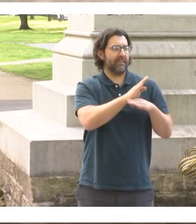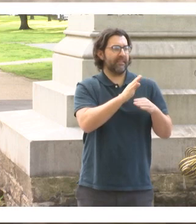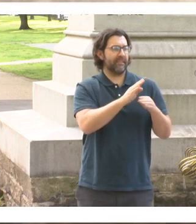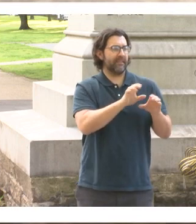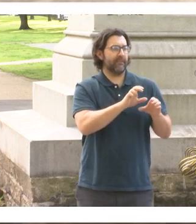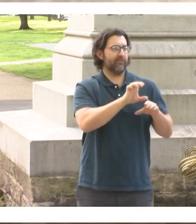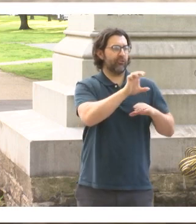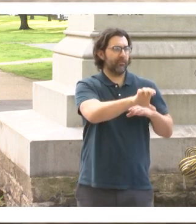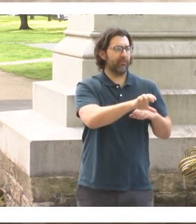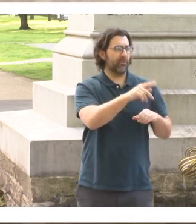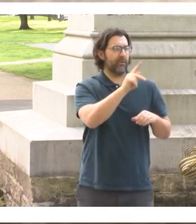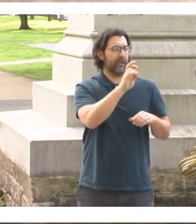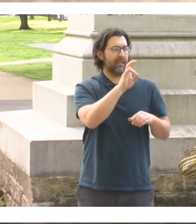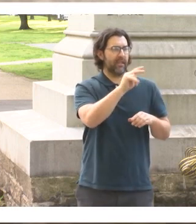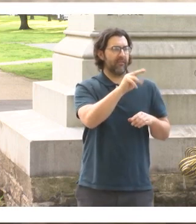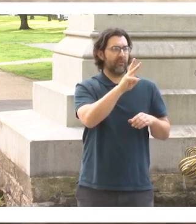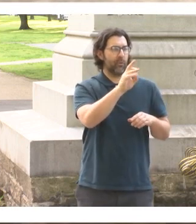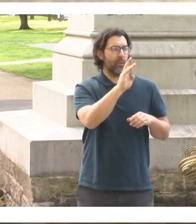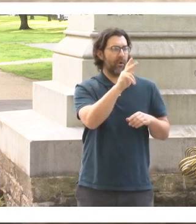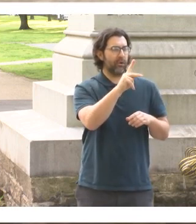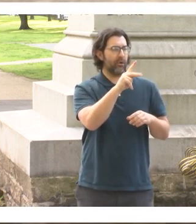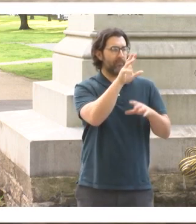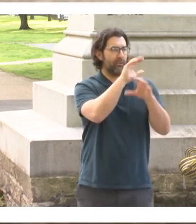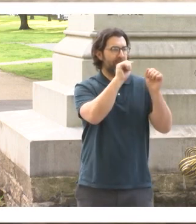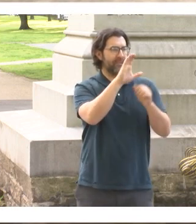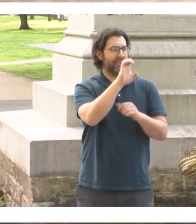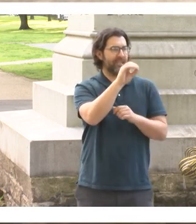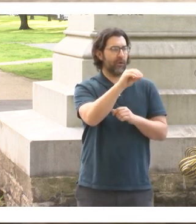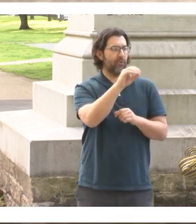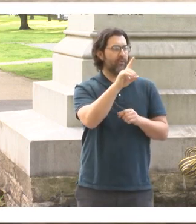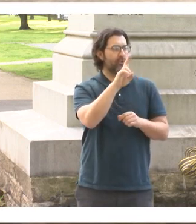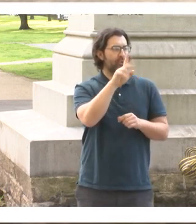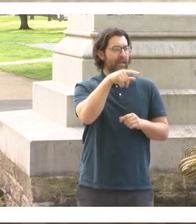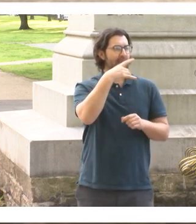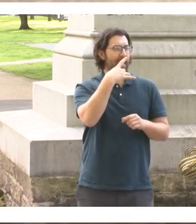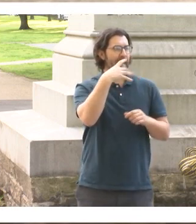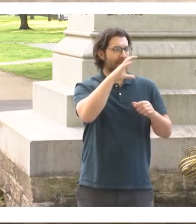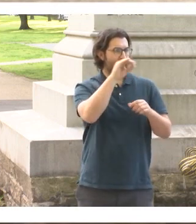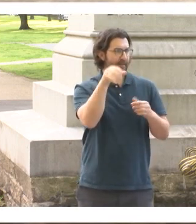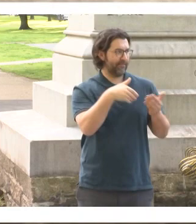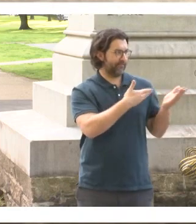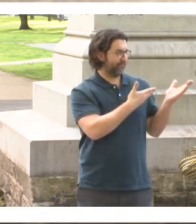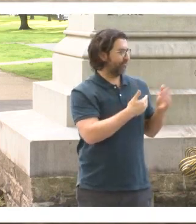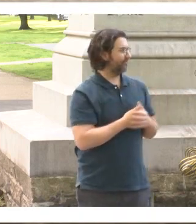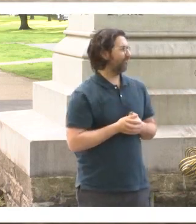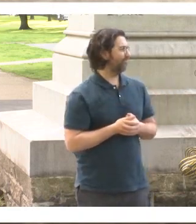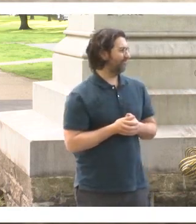Kevin Walker, President and CEO of Duquesne Light Company. Kevin?